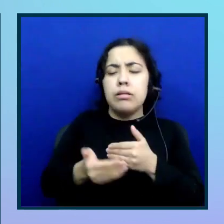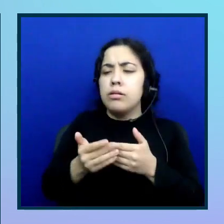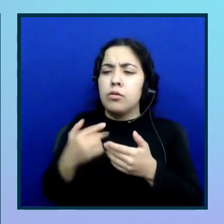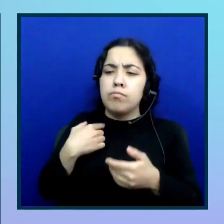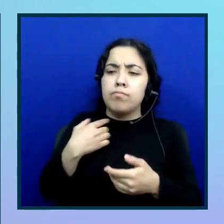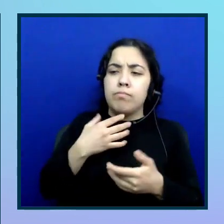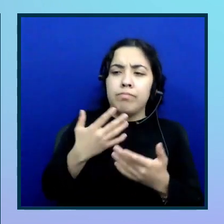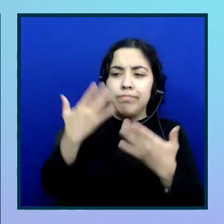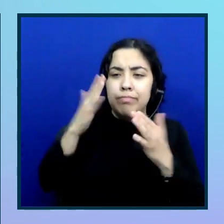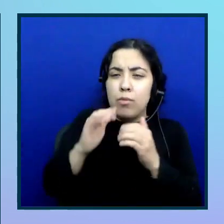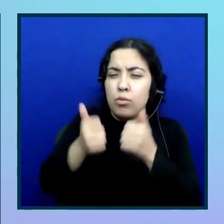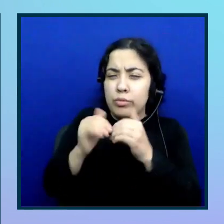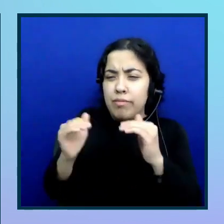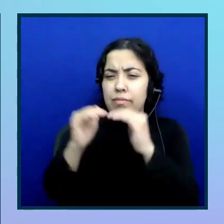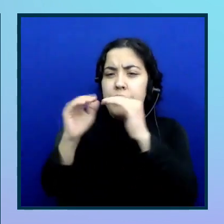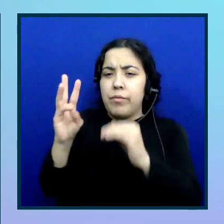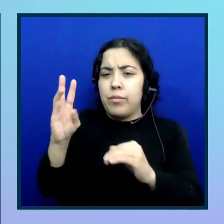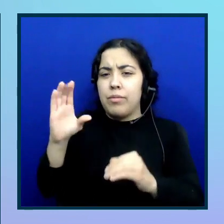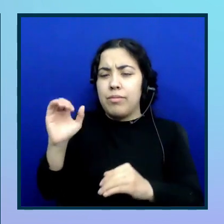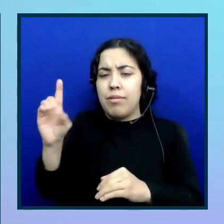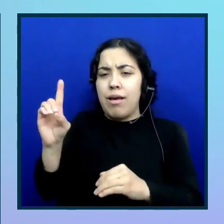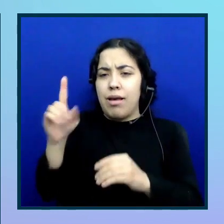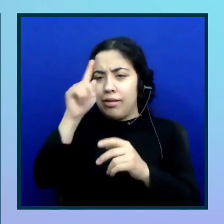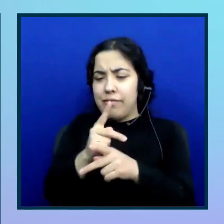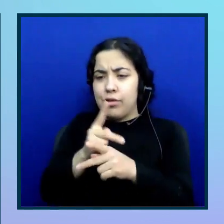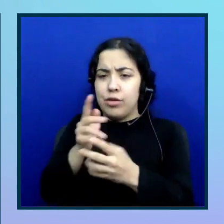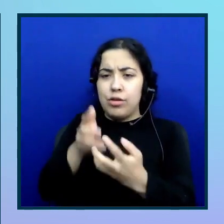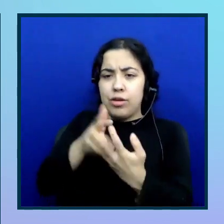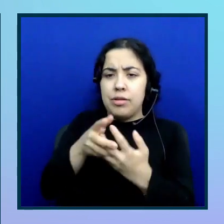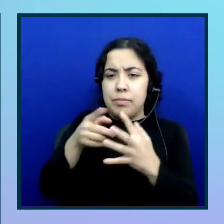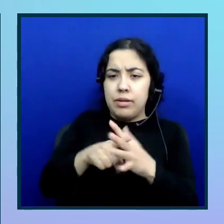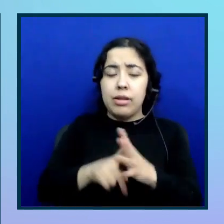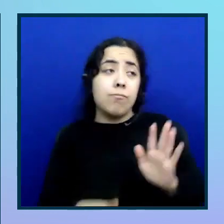of WCAG to configure in the beginning. Ooh, I want to answer.